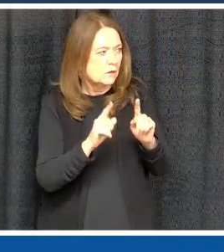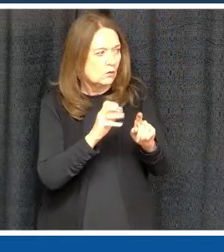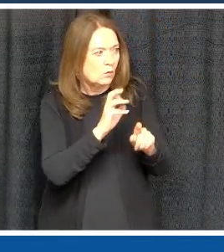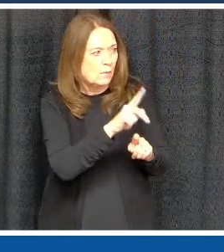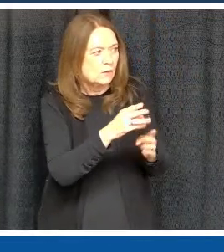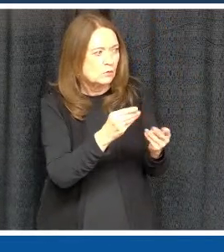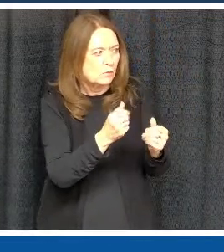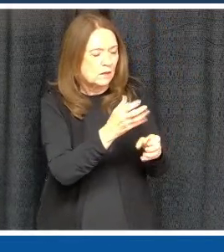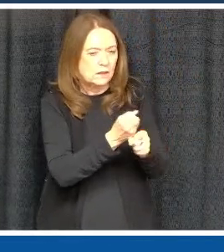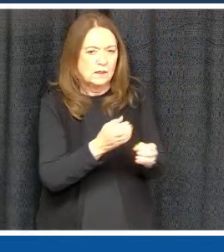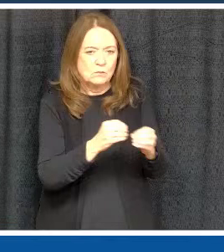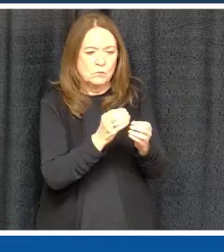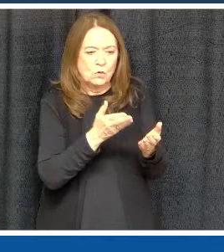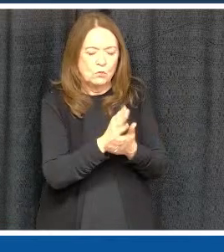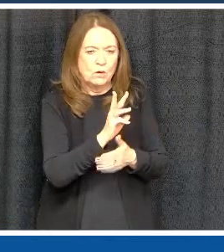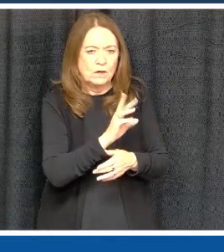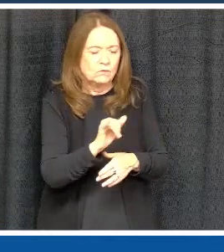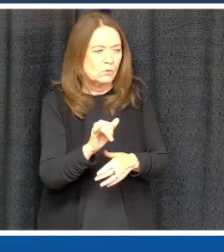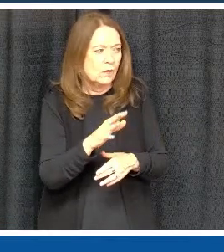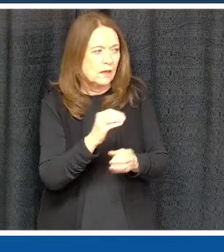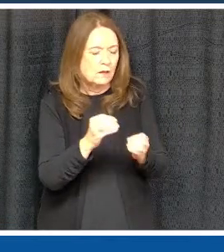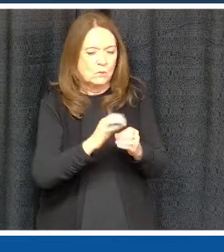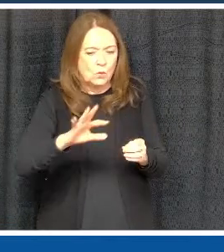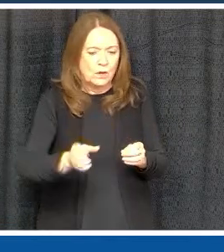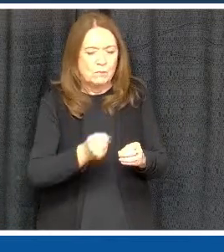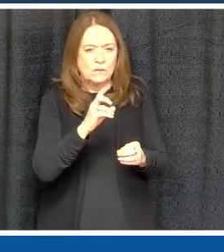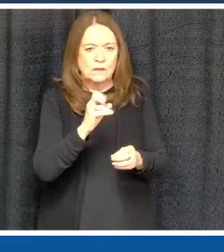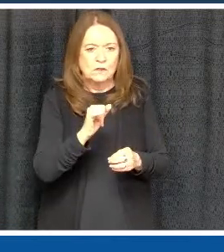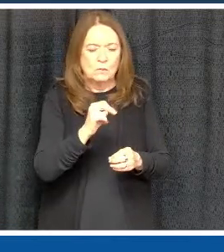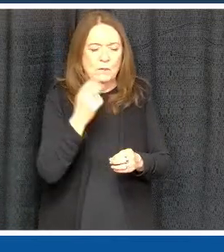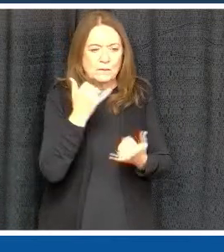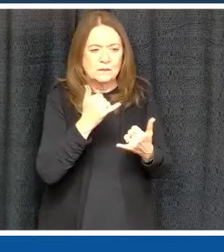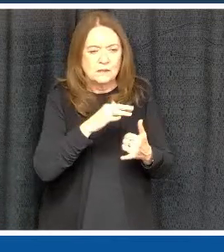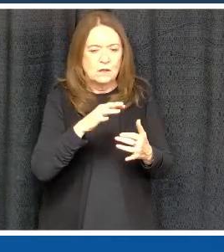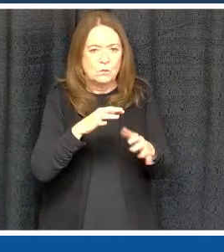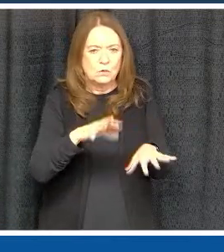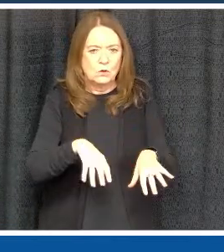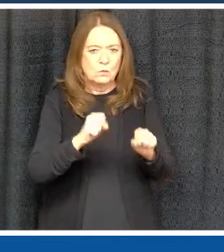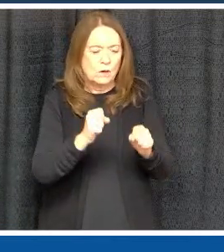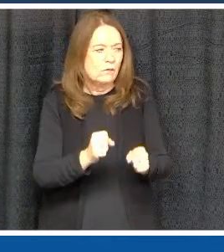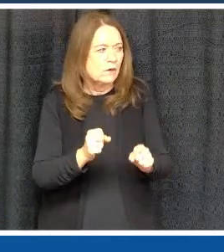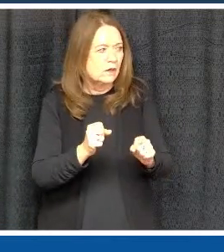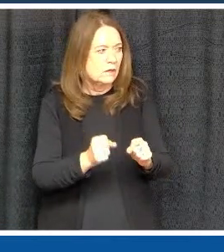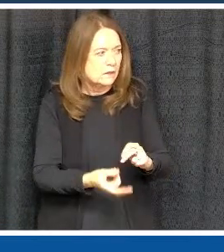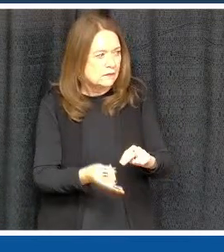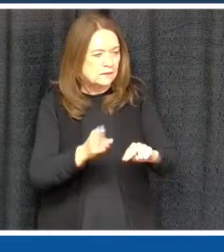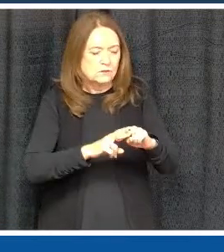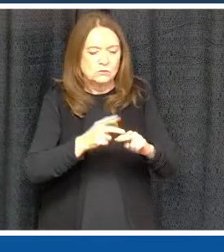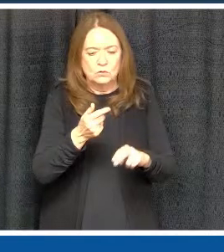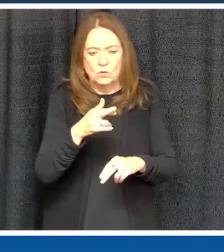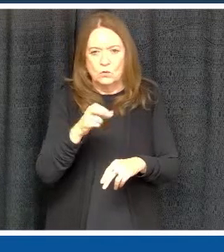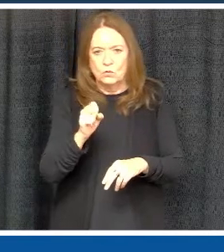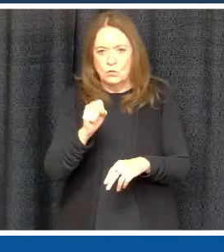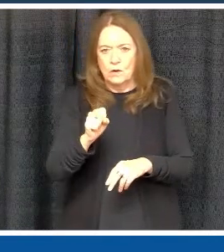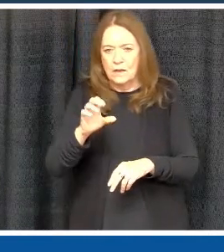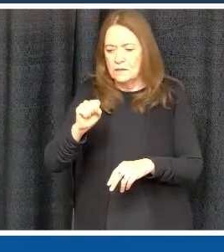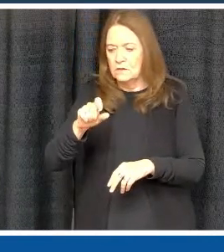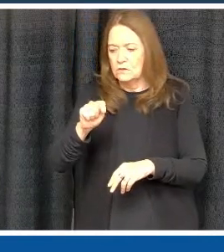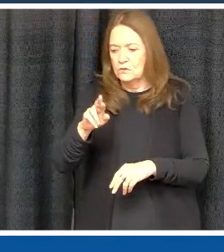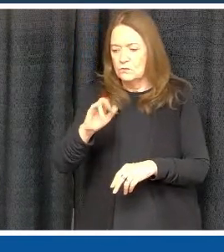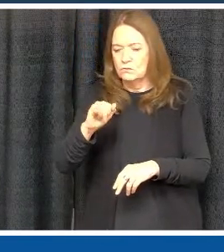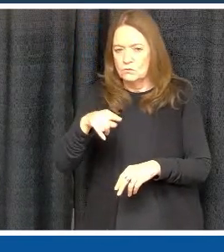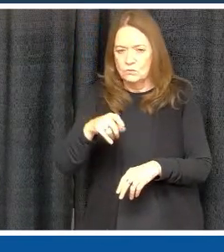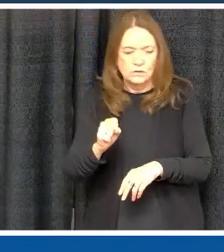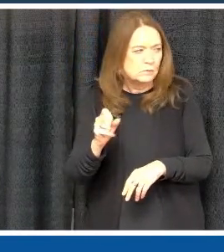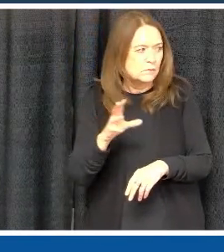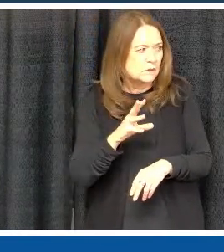acquire more right-of-way, maybe more eminent domain cases, because now we're acquiring additional frontage for grass strips and that sort of stuff, or curb and gutter,